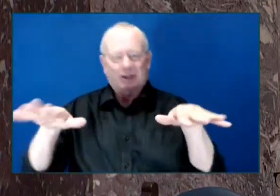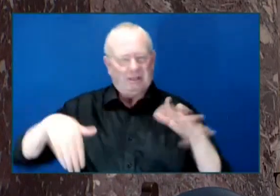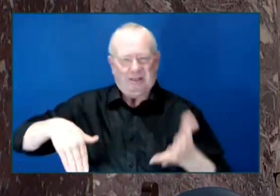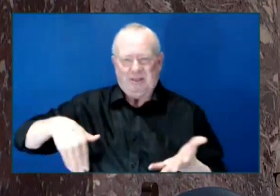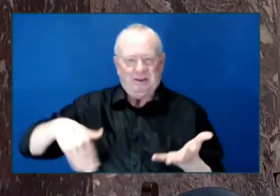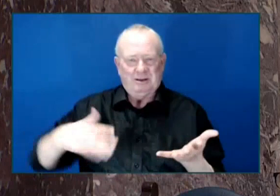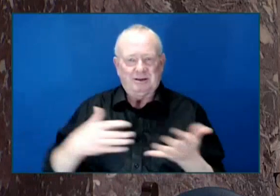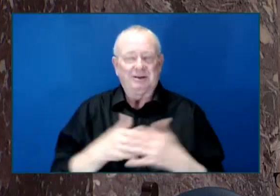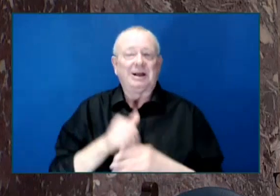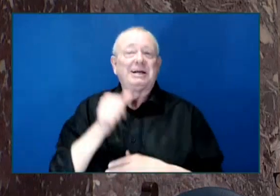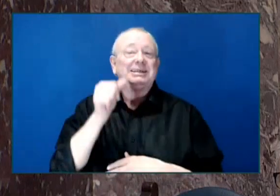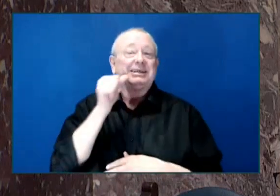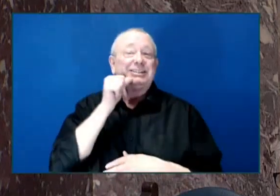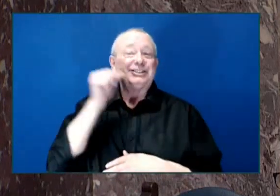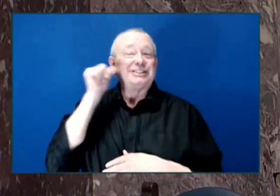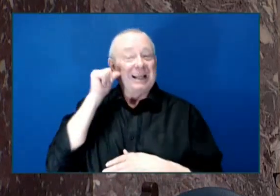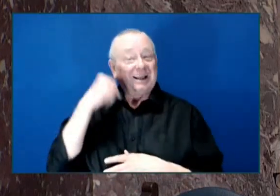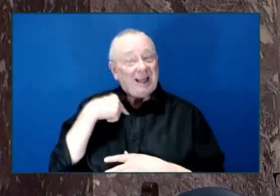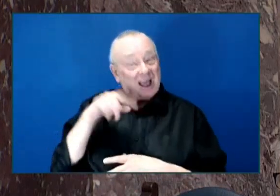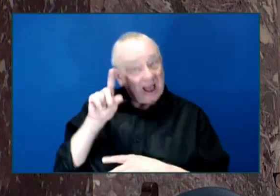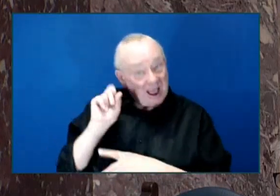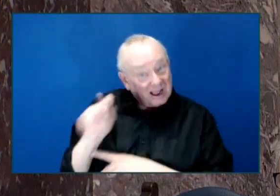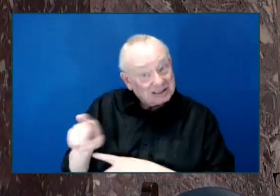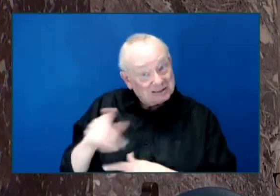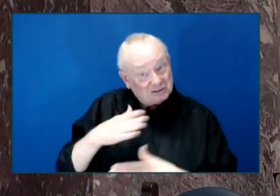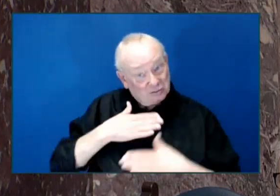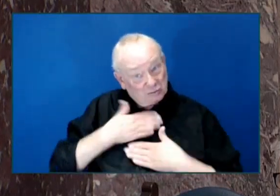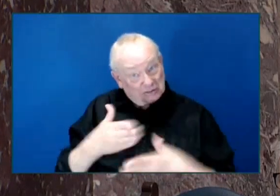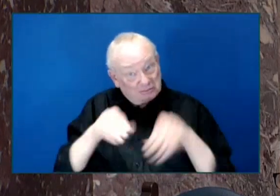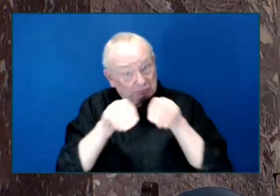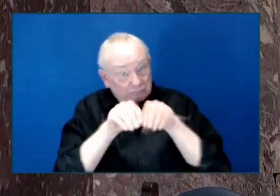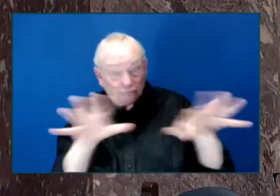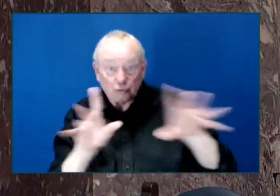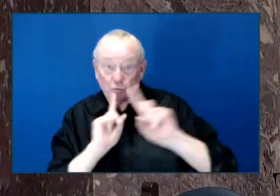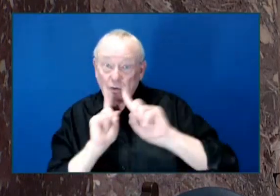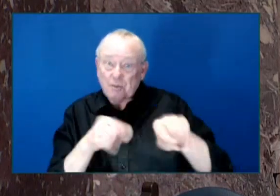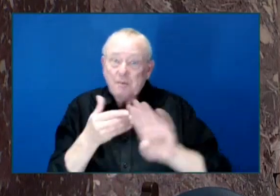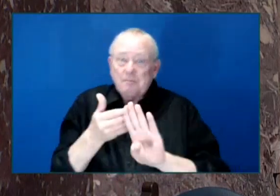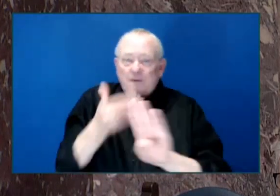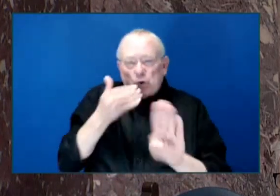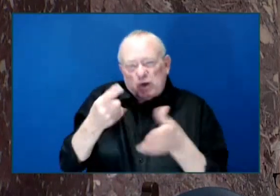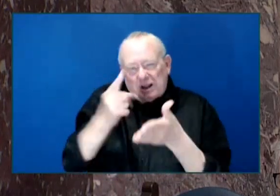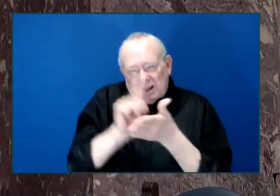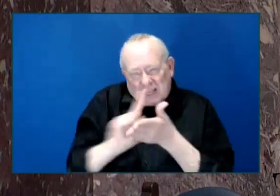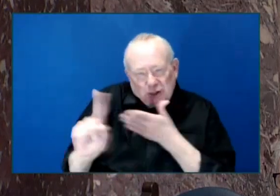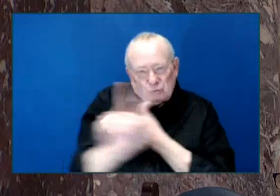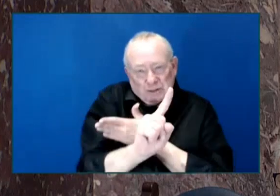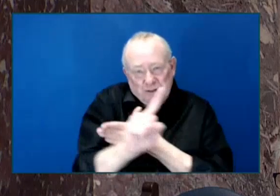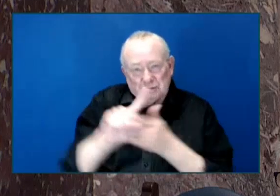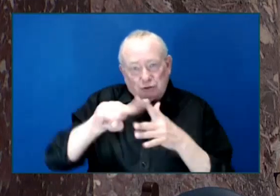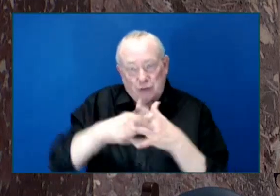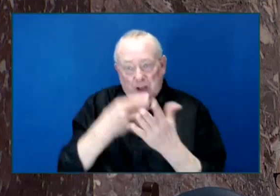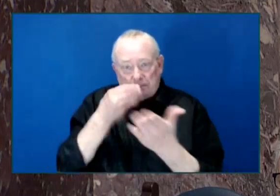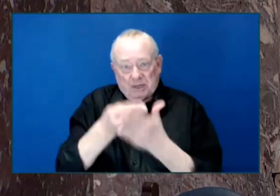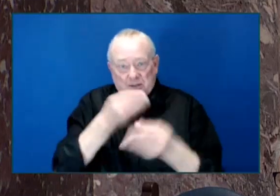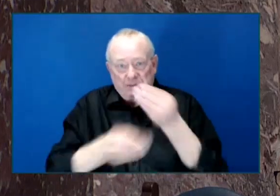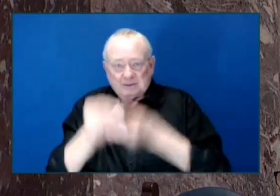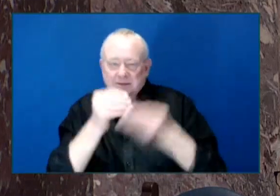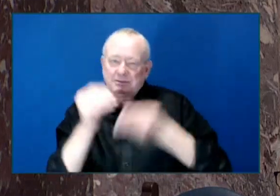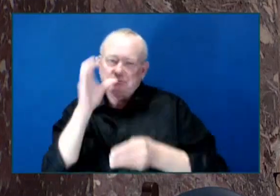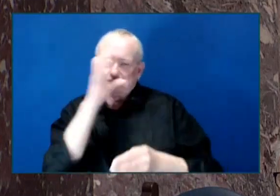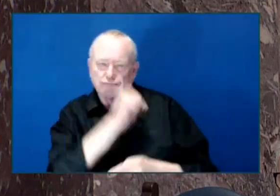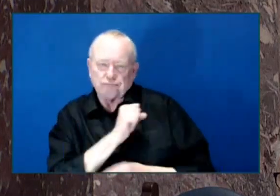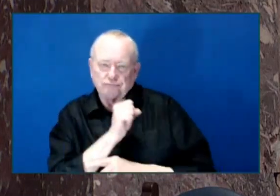report before his budget estimates start next week. Unfortunately, the Housing Minister answered